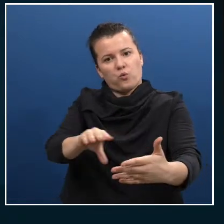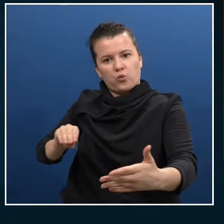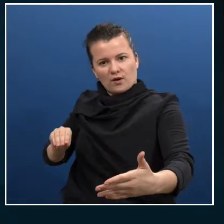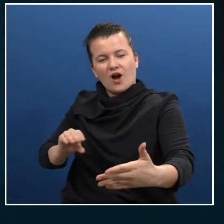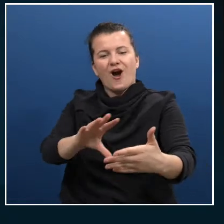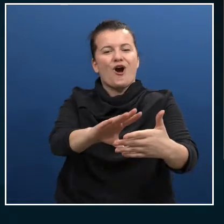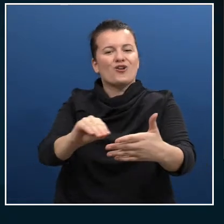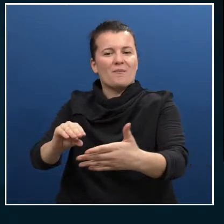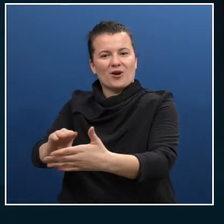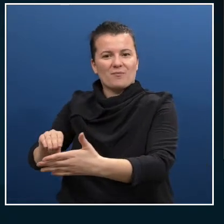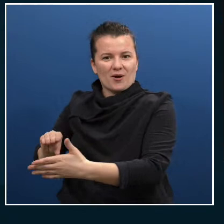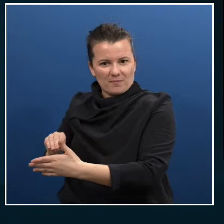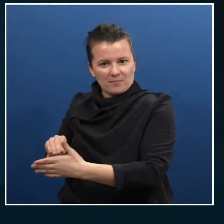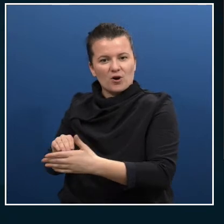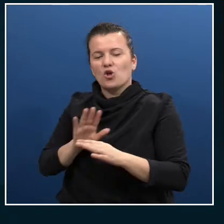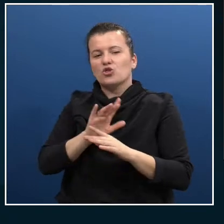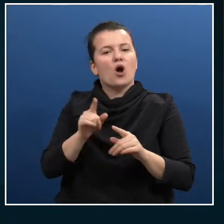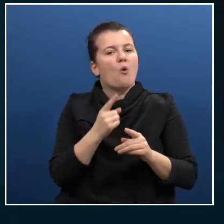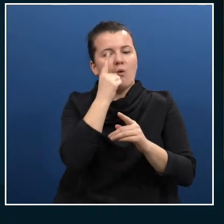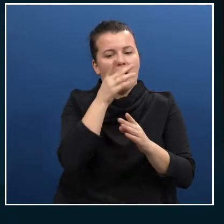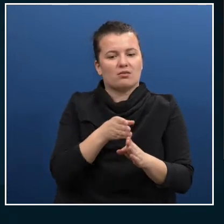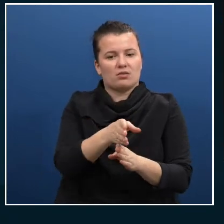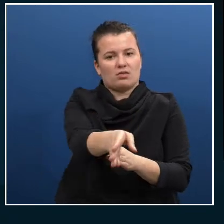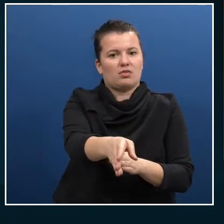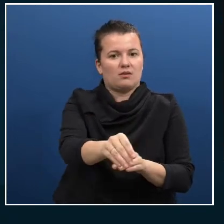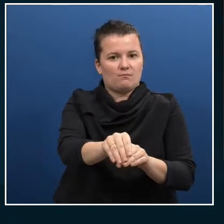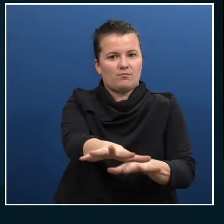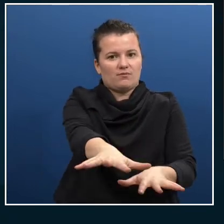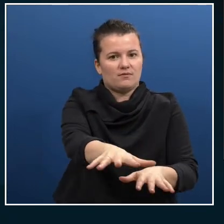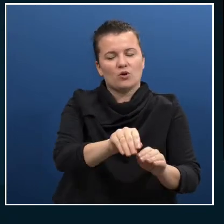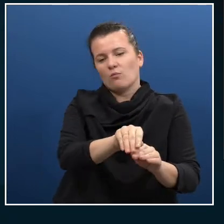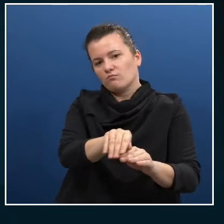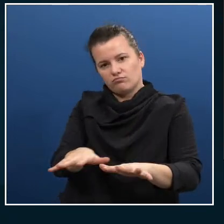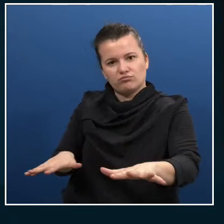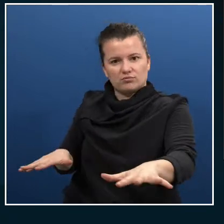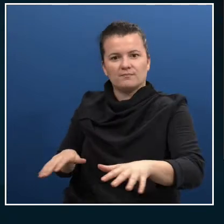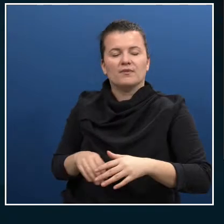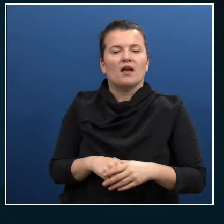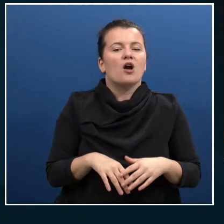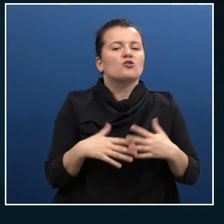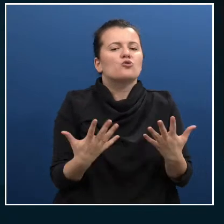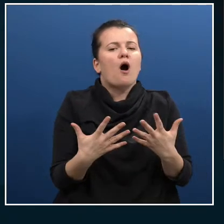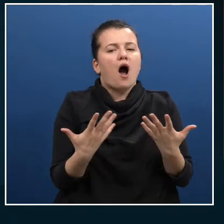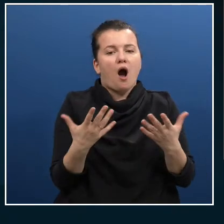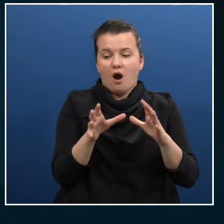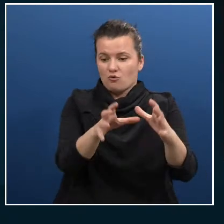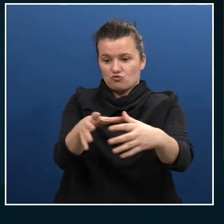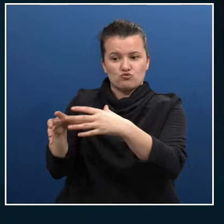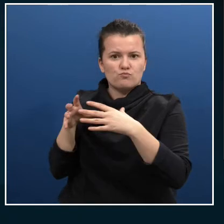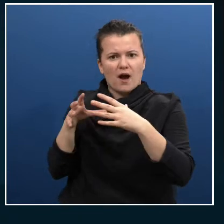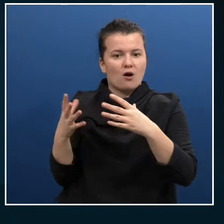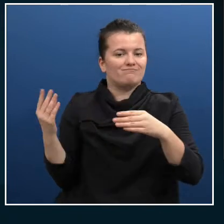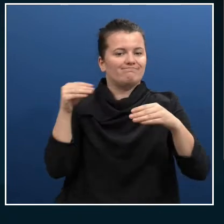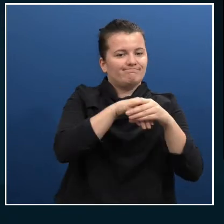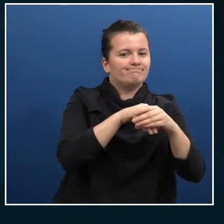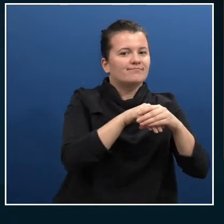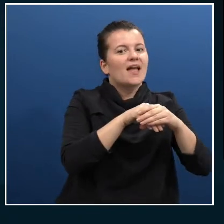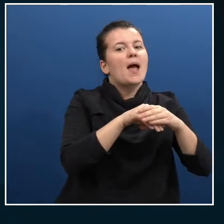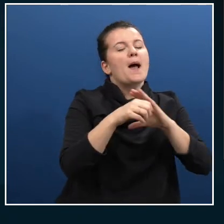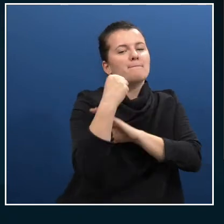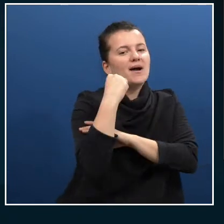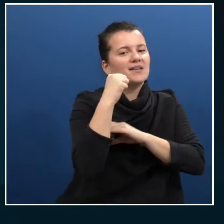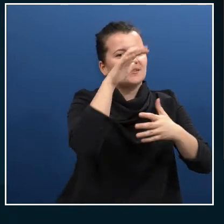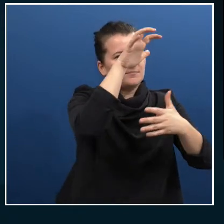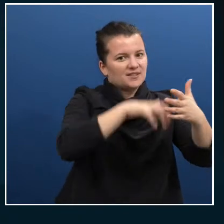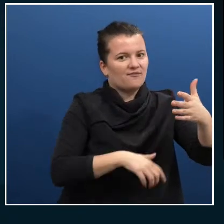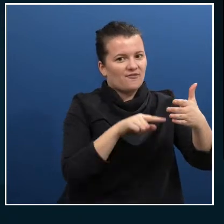Speaking of resource groups, we are actually creating them inside this bicep file as well. So we have here the resource declaration for all the